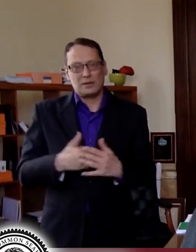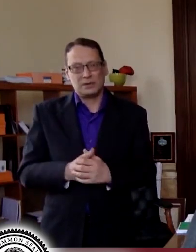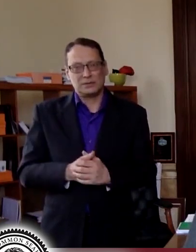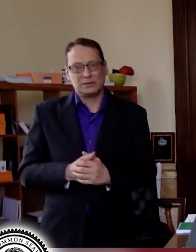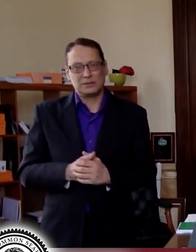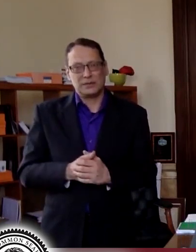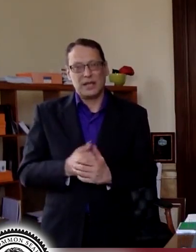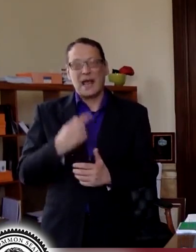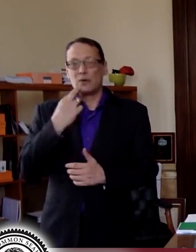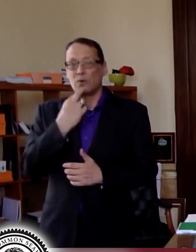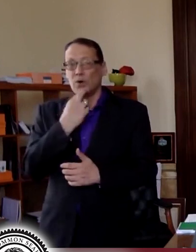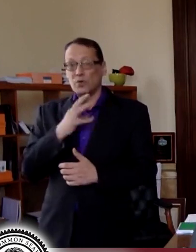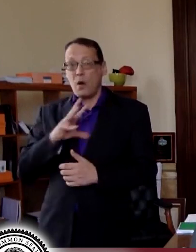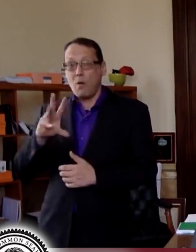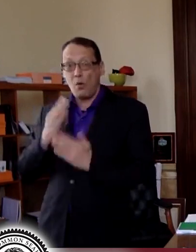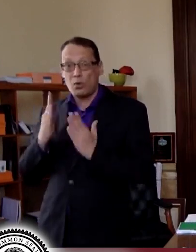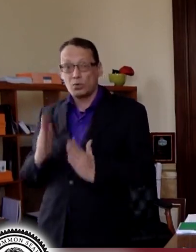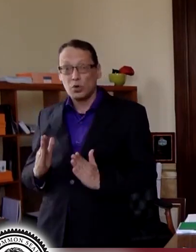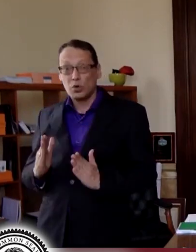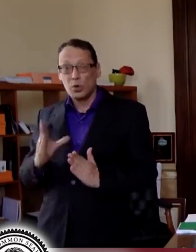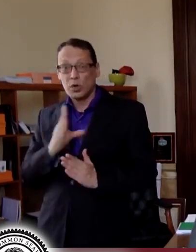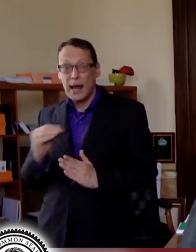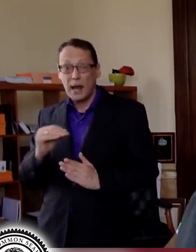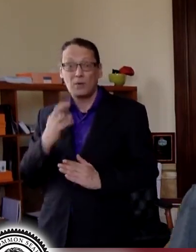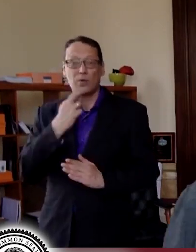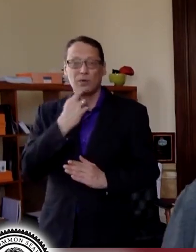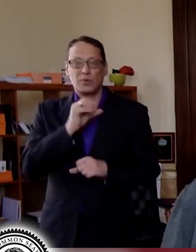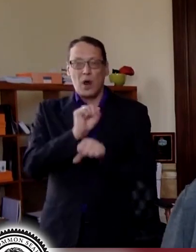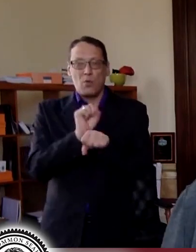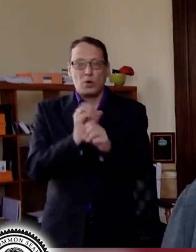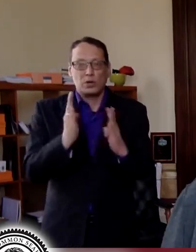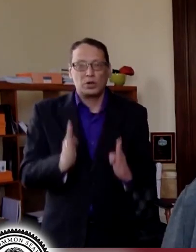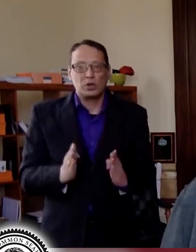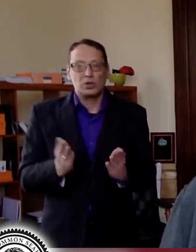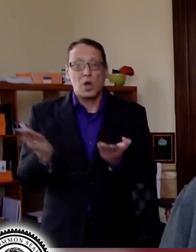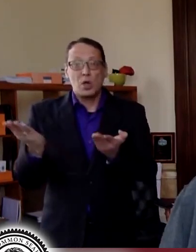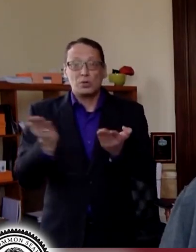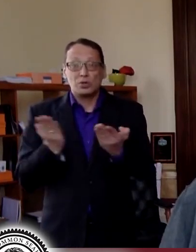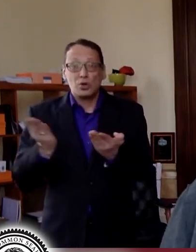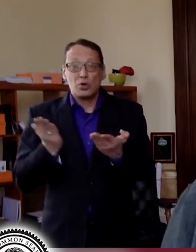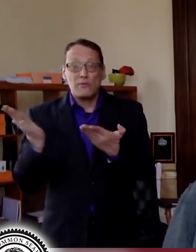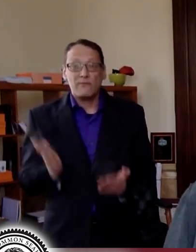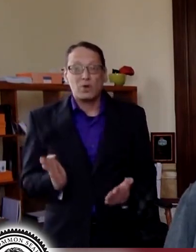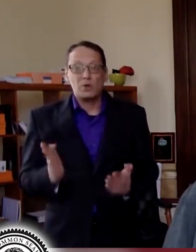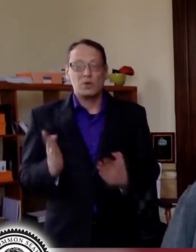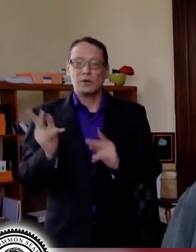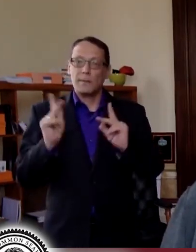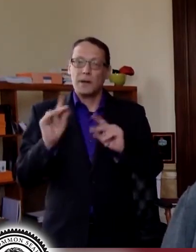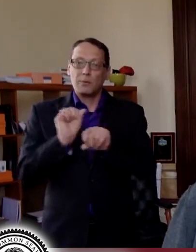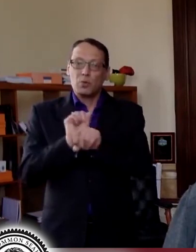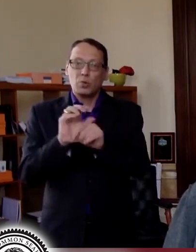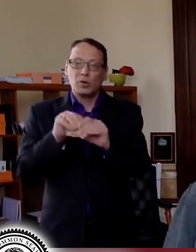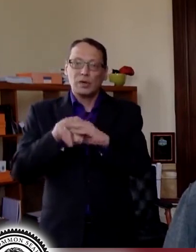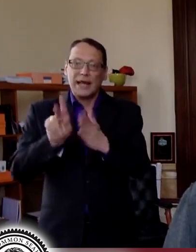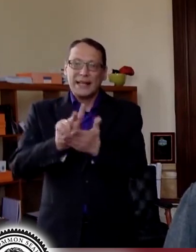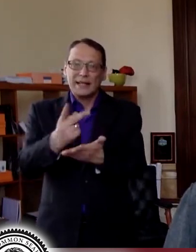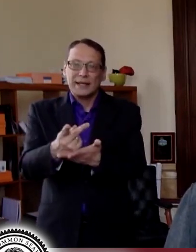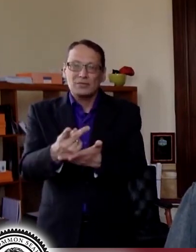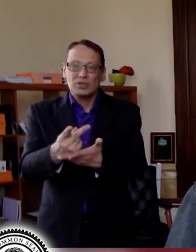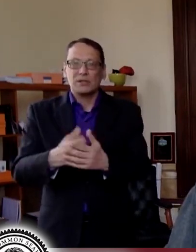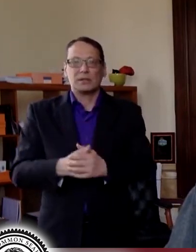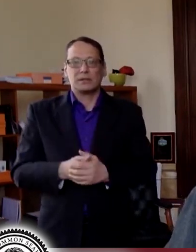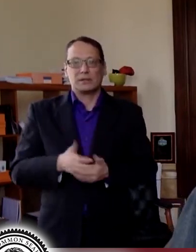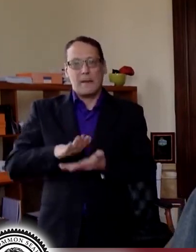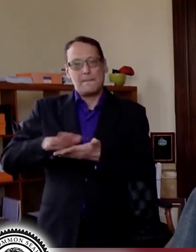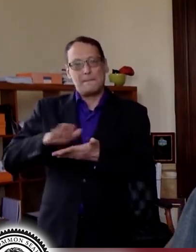restaurant and the restaurant owner, but it's about the restaurant workers. It's about your favorite servers and the folks who work in the kitchen and folks who